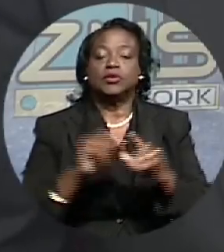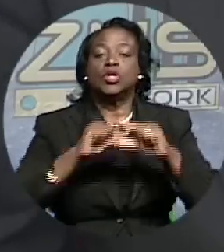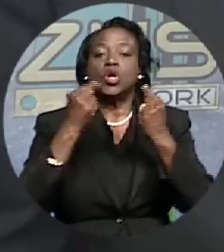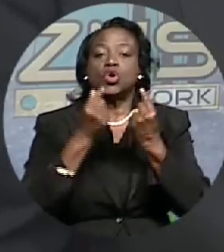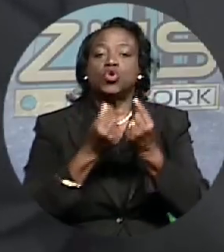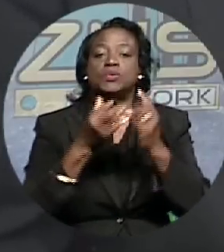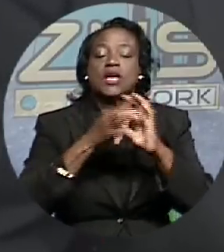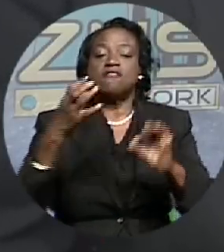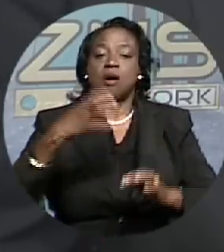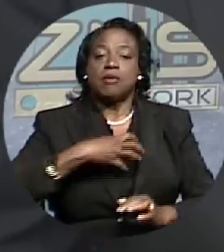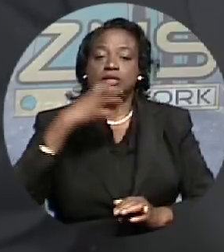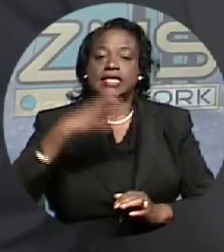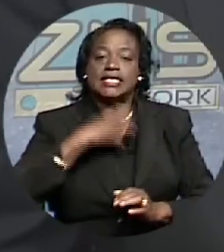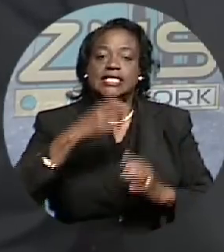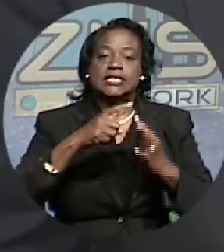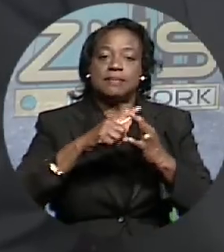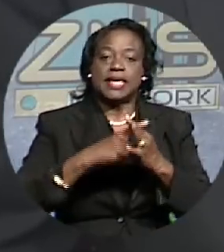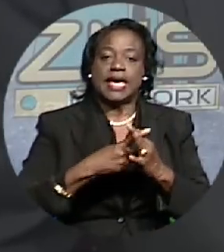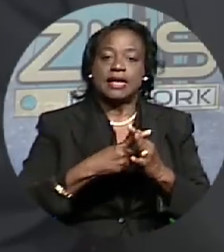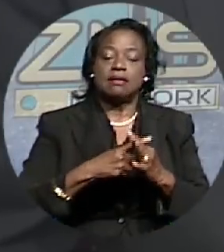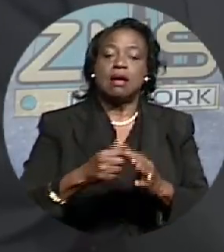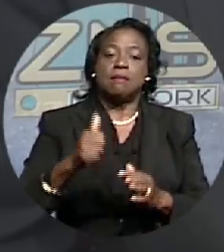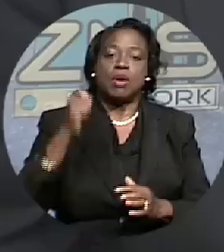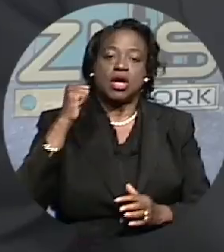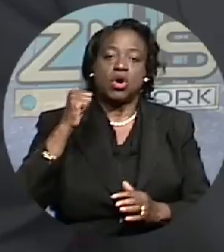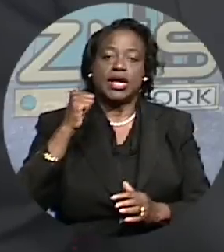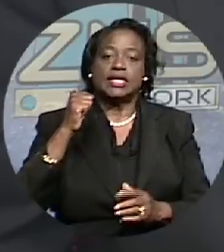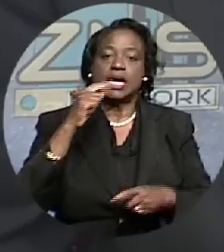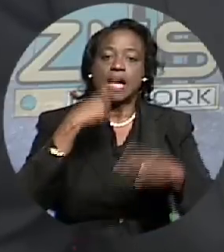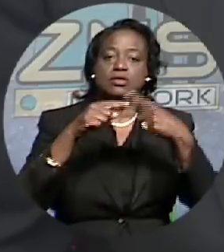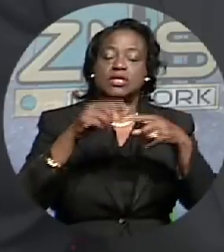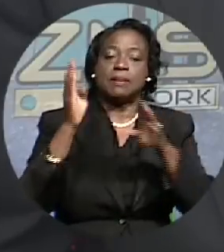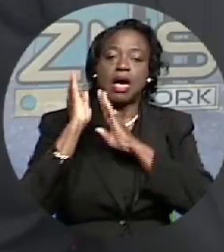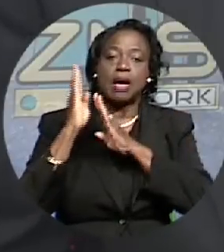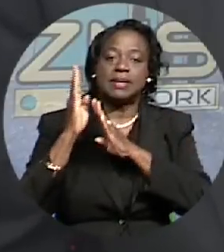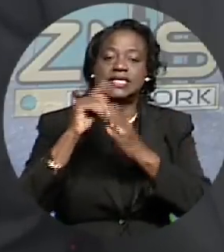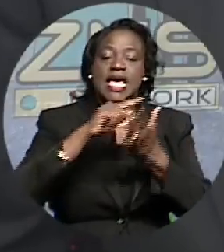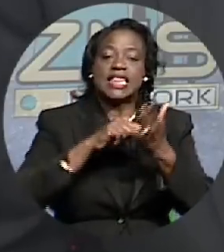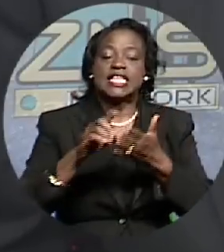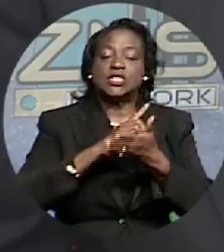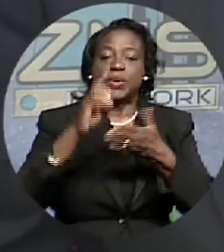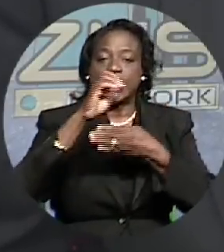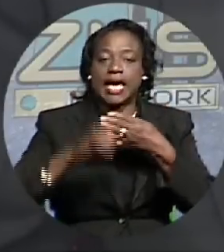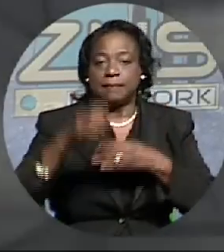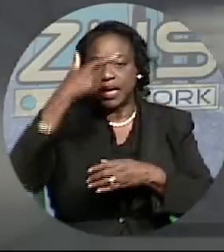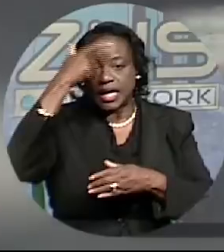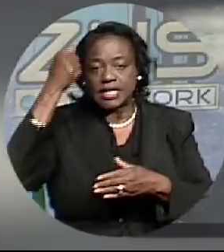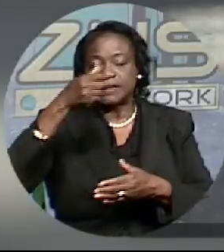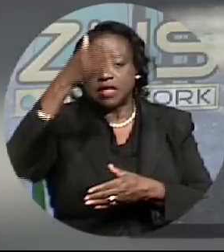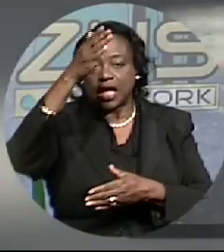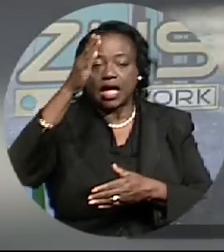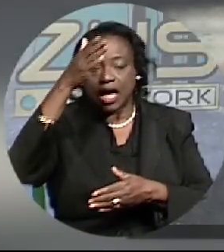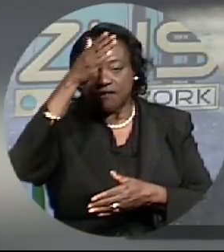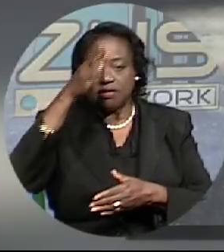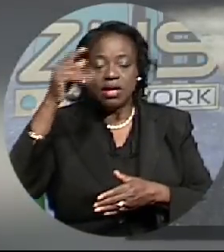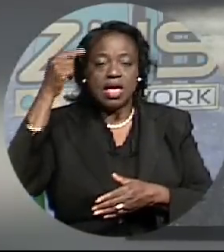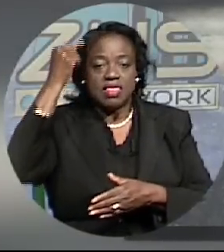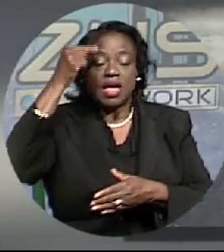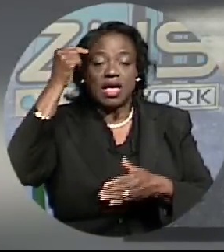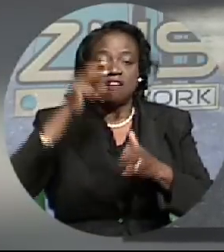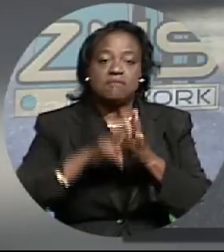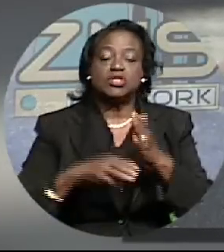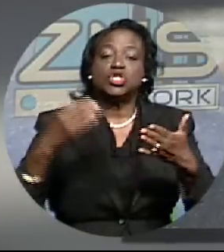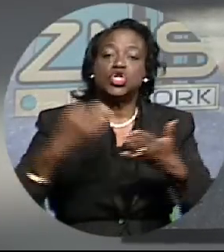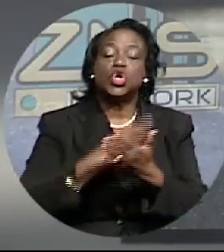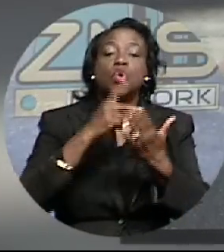of protesters began boycotting the Bahamas in Miami today in response to government's new immigration policy that says anyone who does not have the